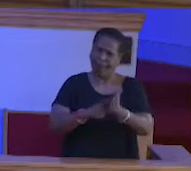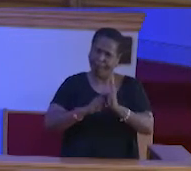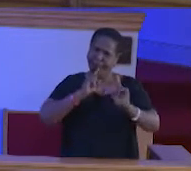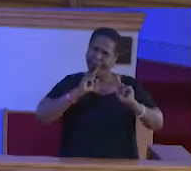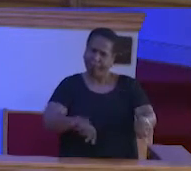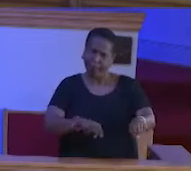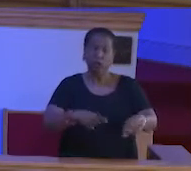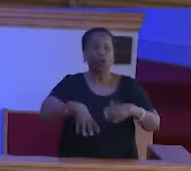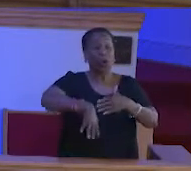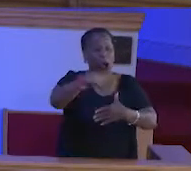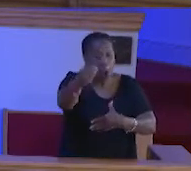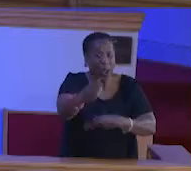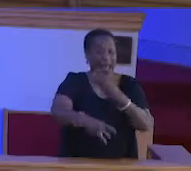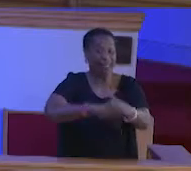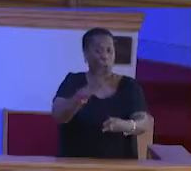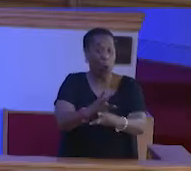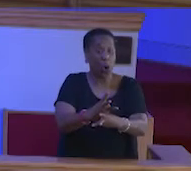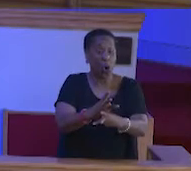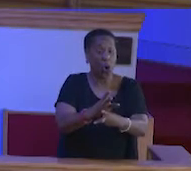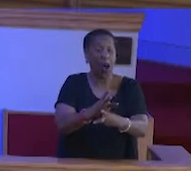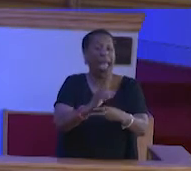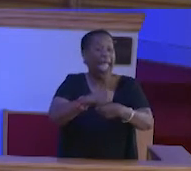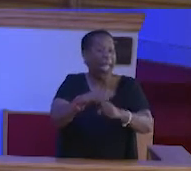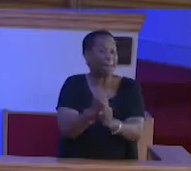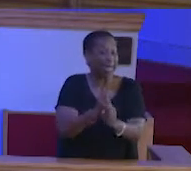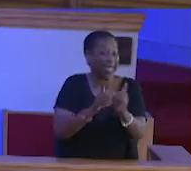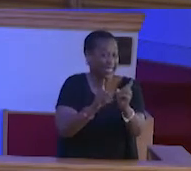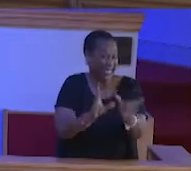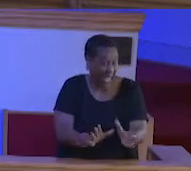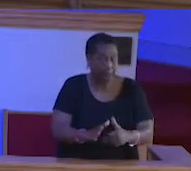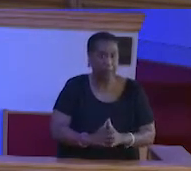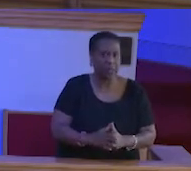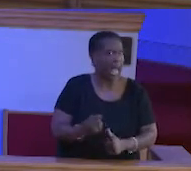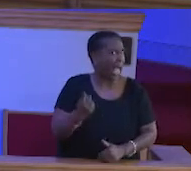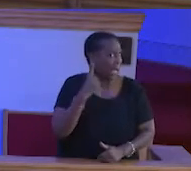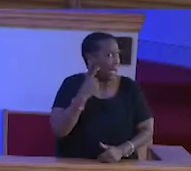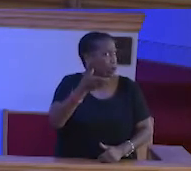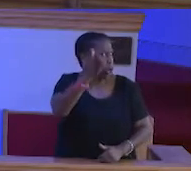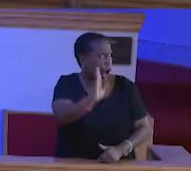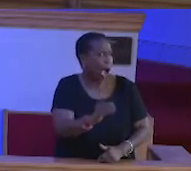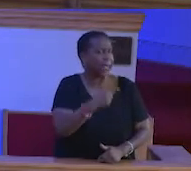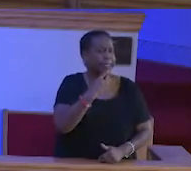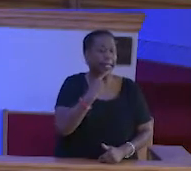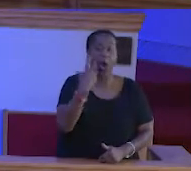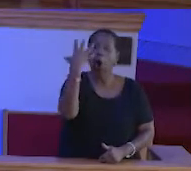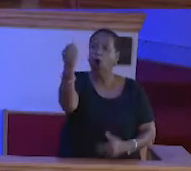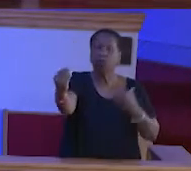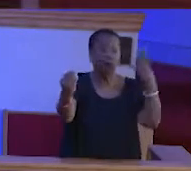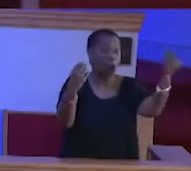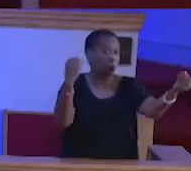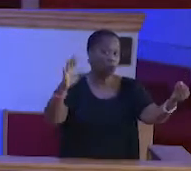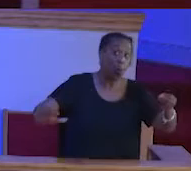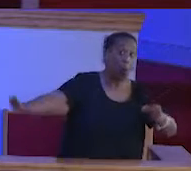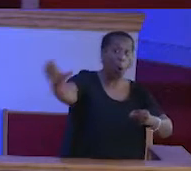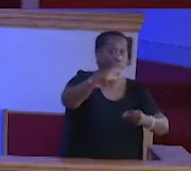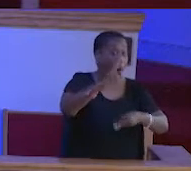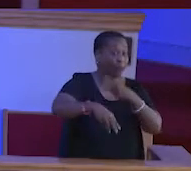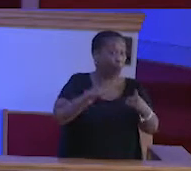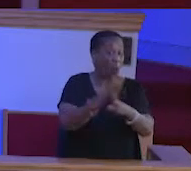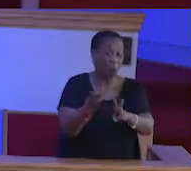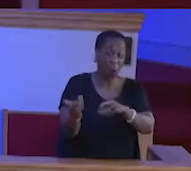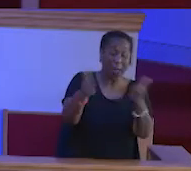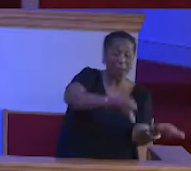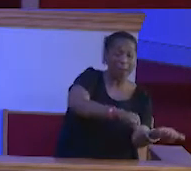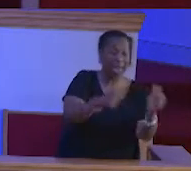the world and make disciples. I hear him say, go into all of the world, baptizing them